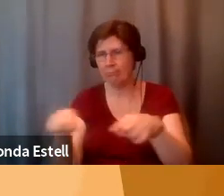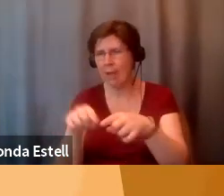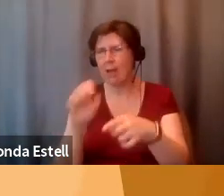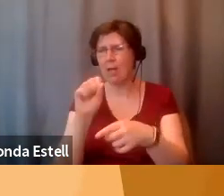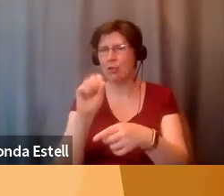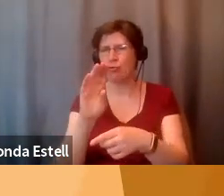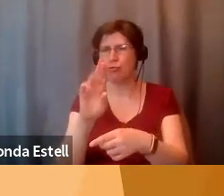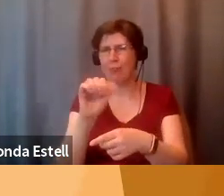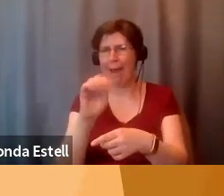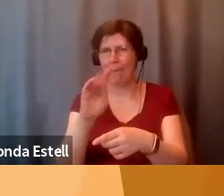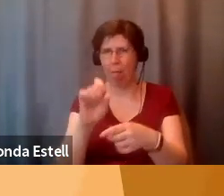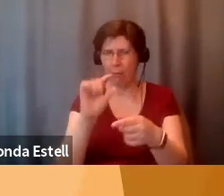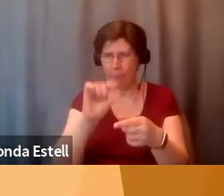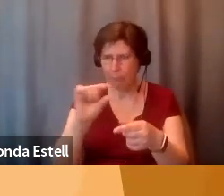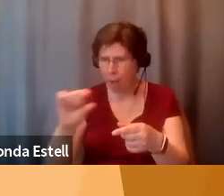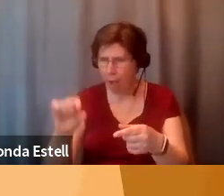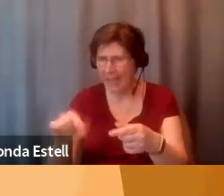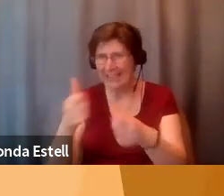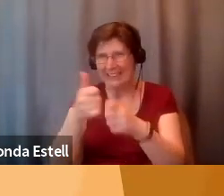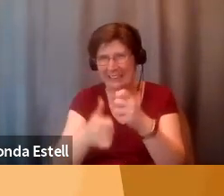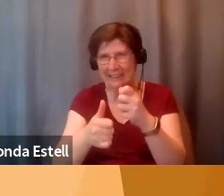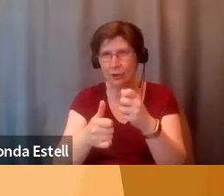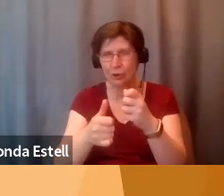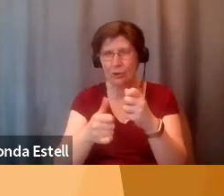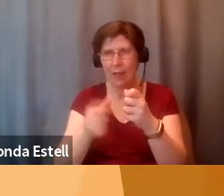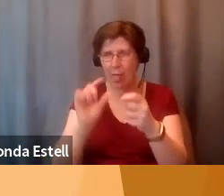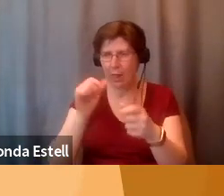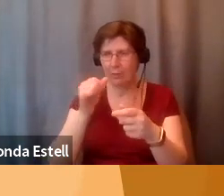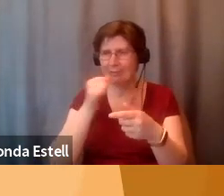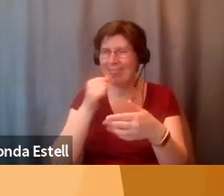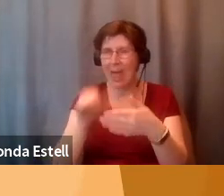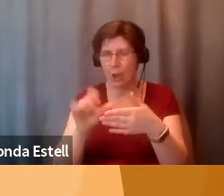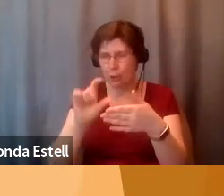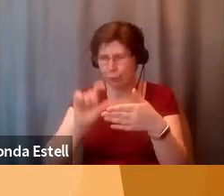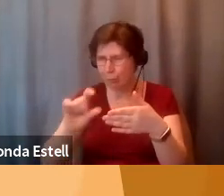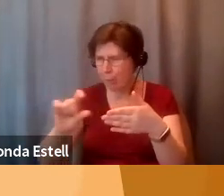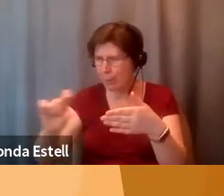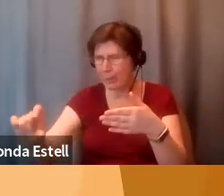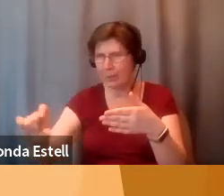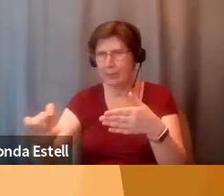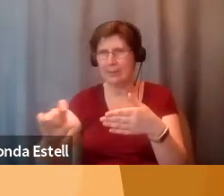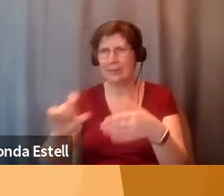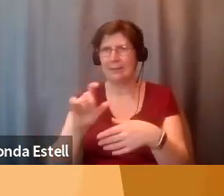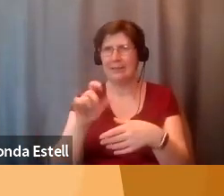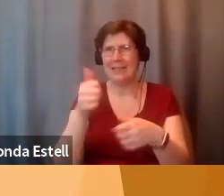blocks, and on the little, what I call